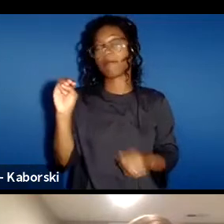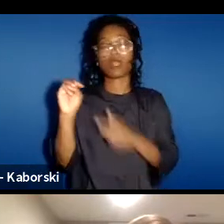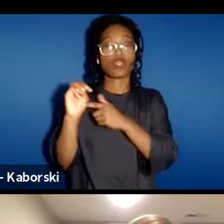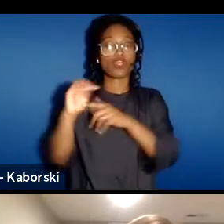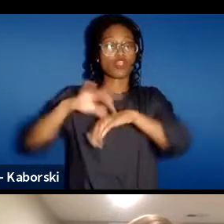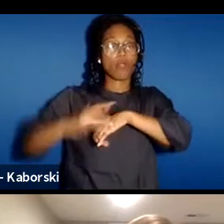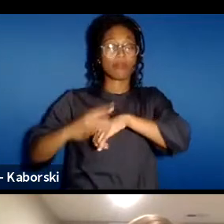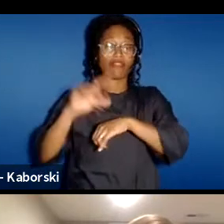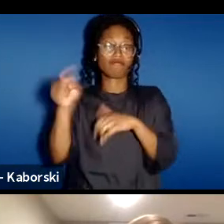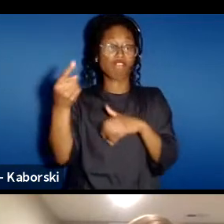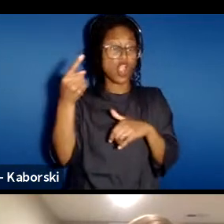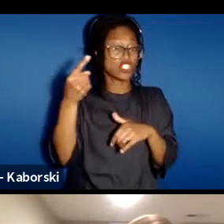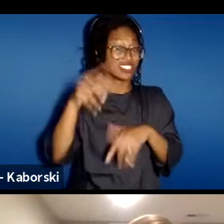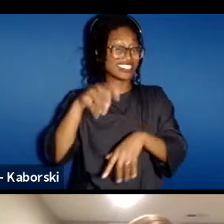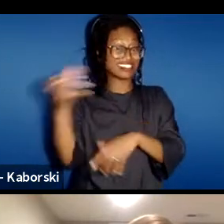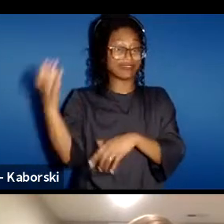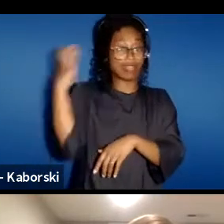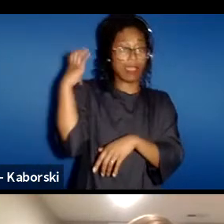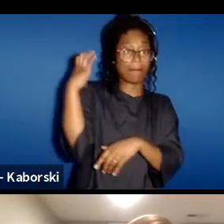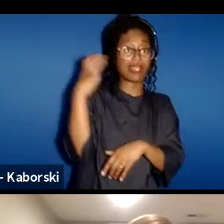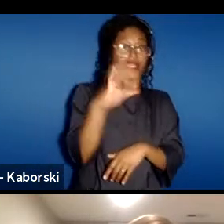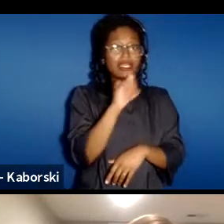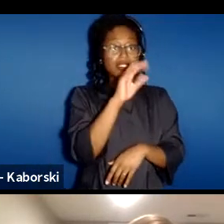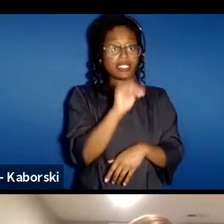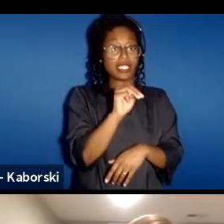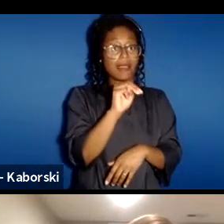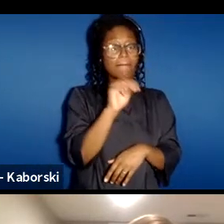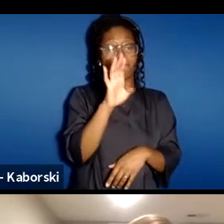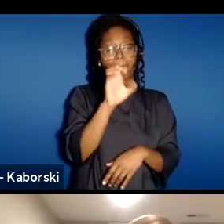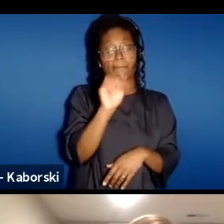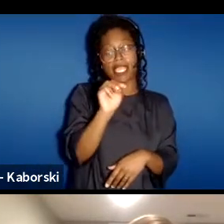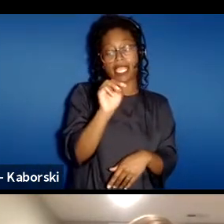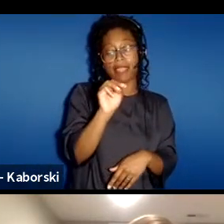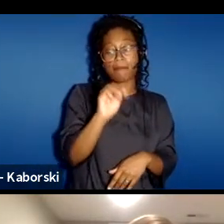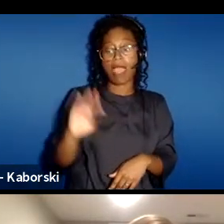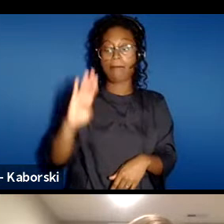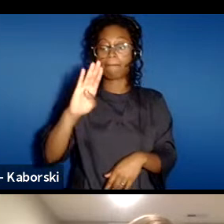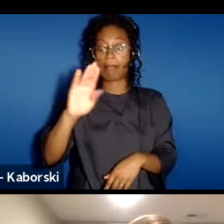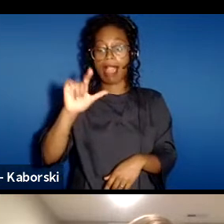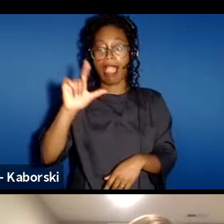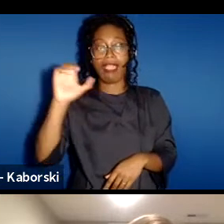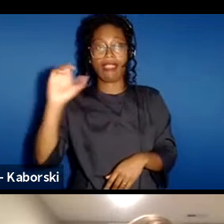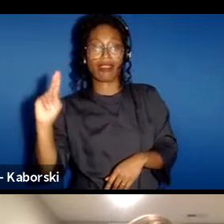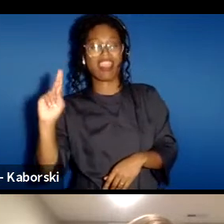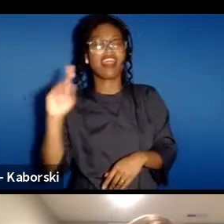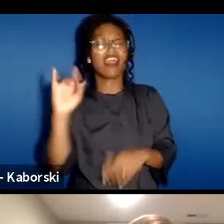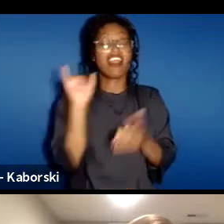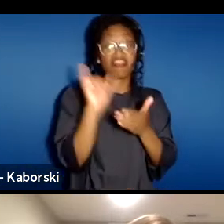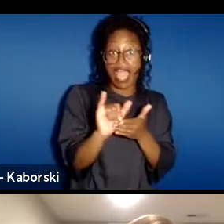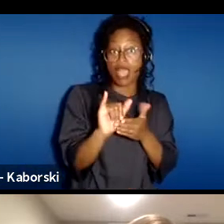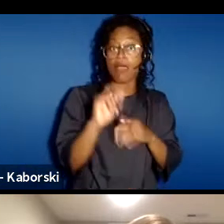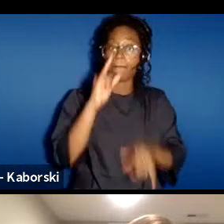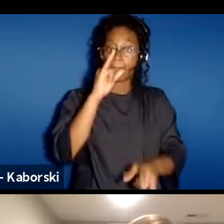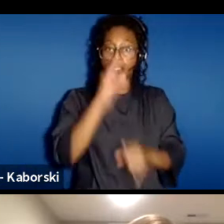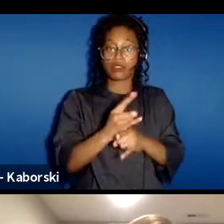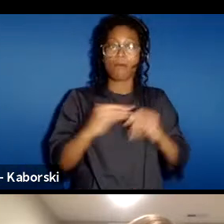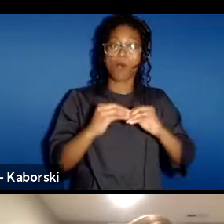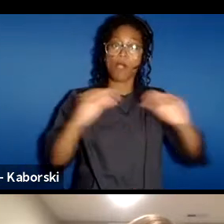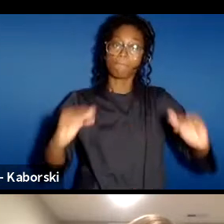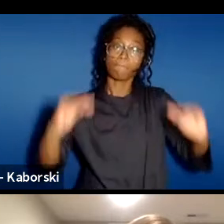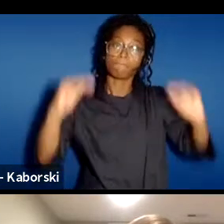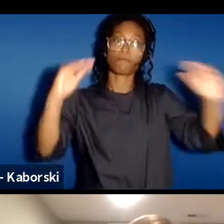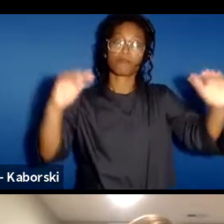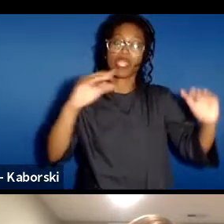can remember was Jim Beam Black, and making that a little bit more of a premium offering